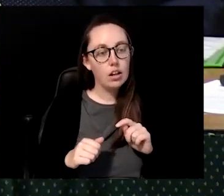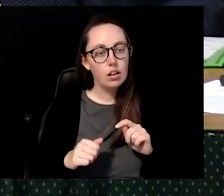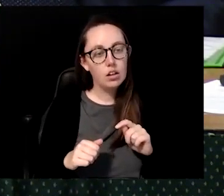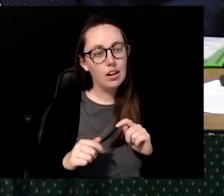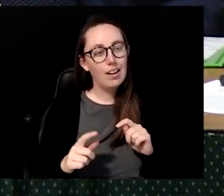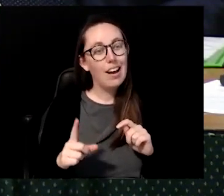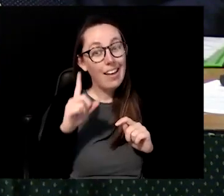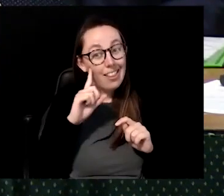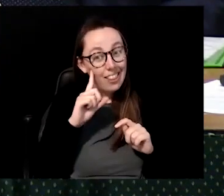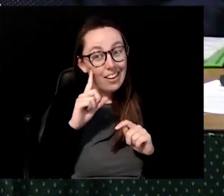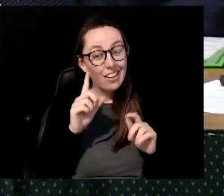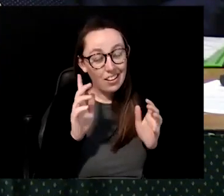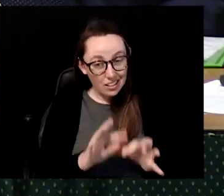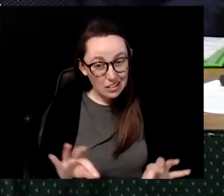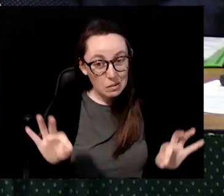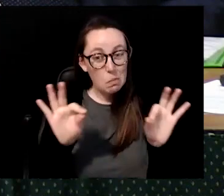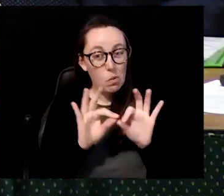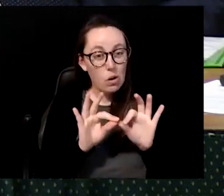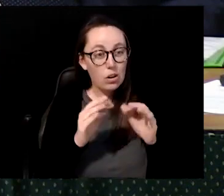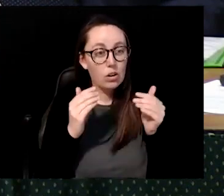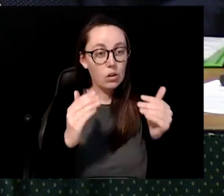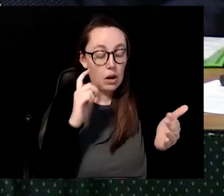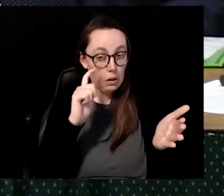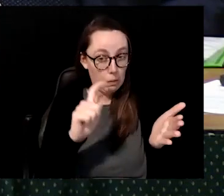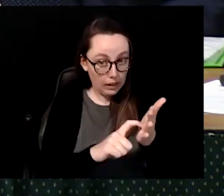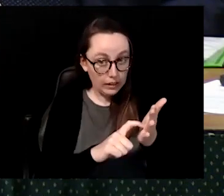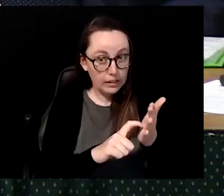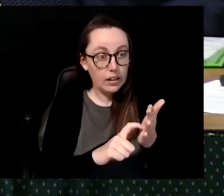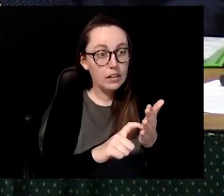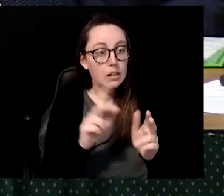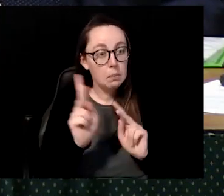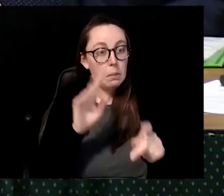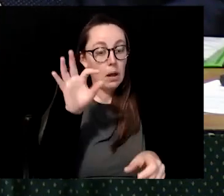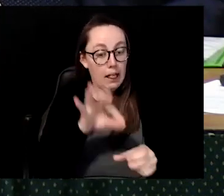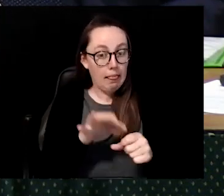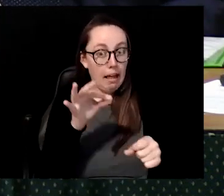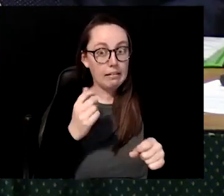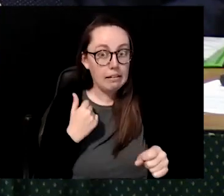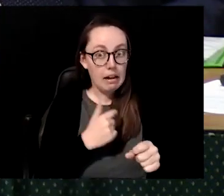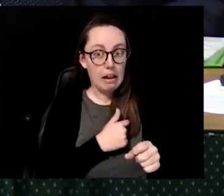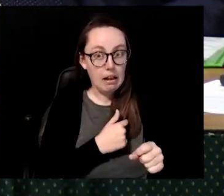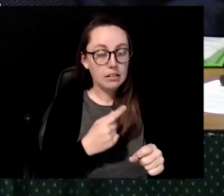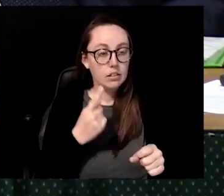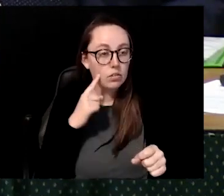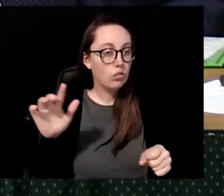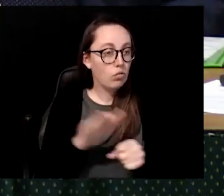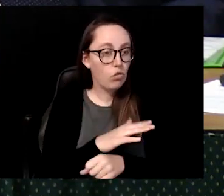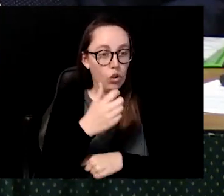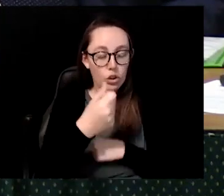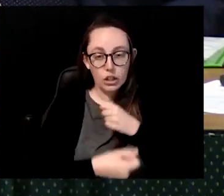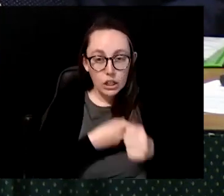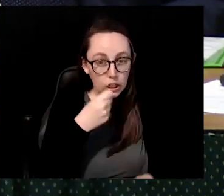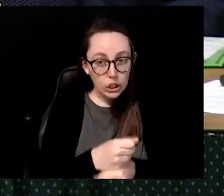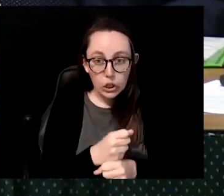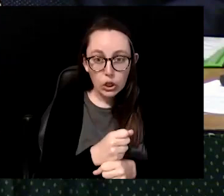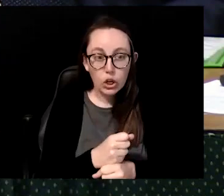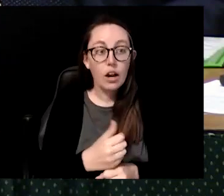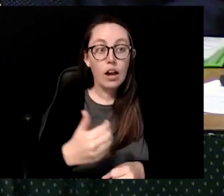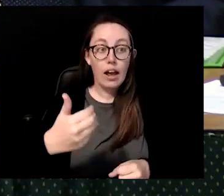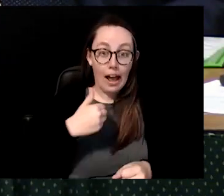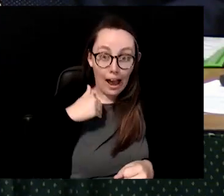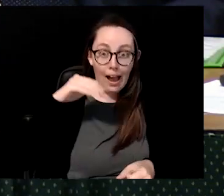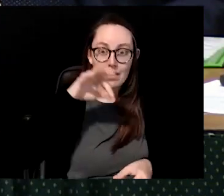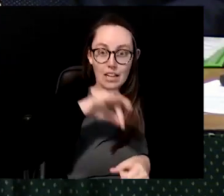that we are elected to a full year of service and just because there's been an election doesn't mean that we can't continue